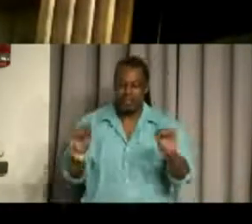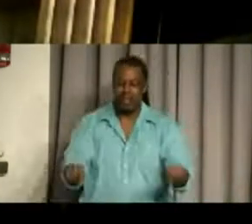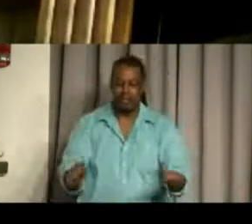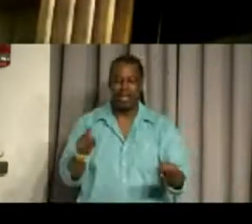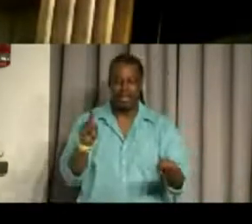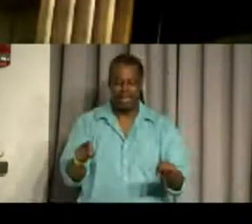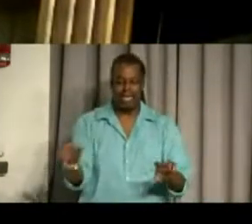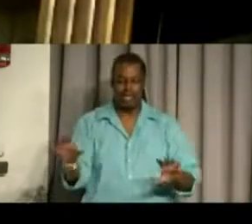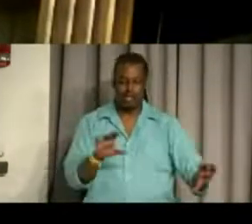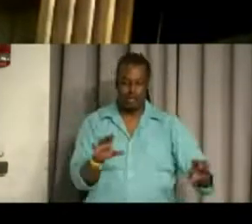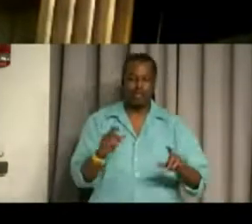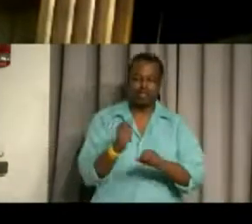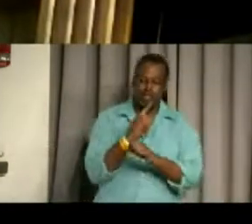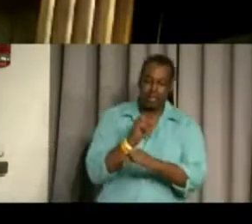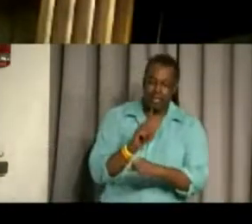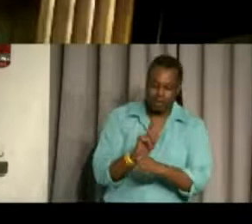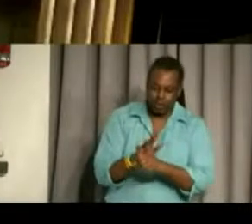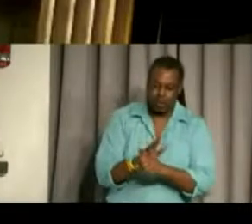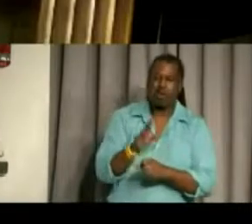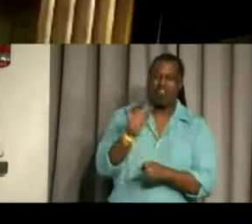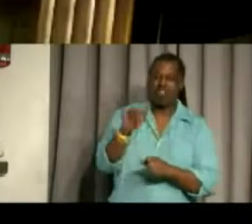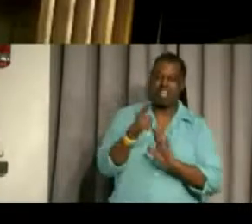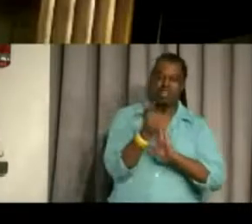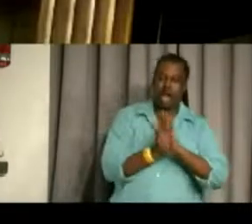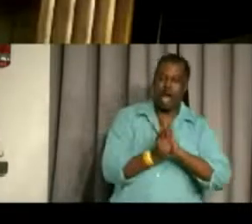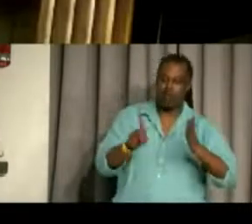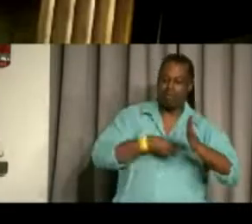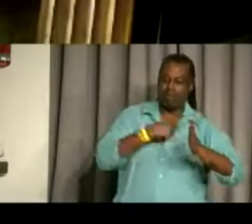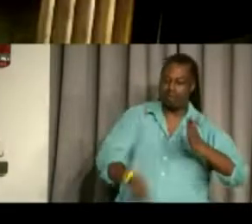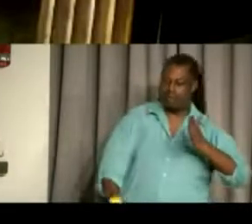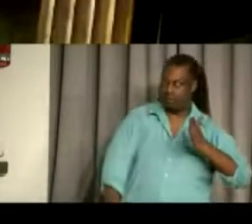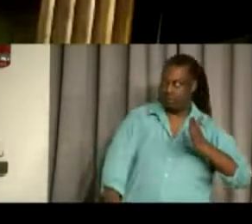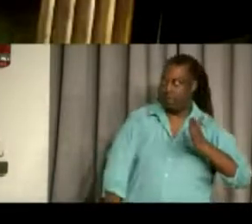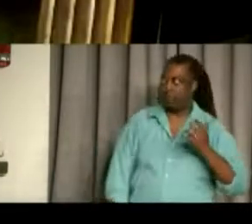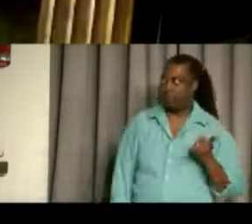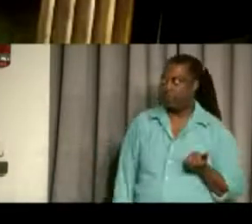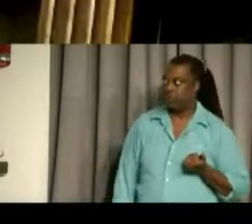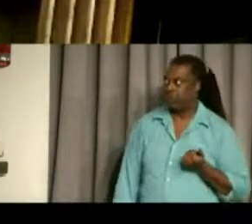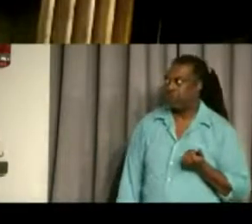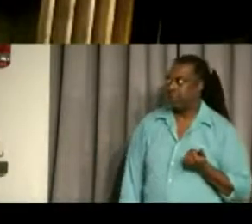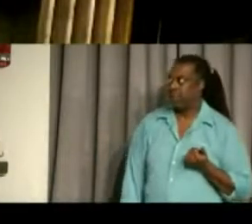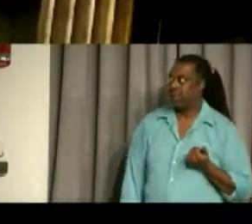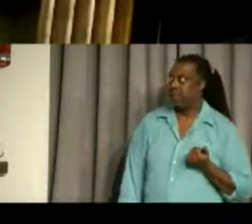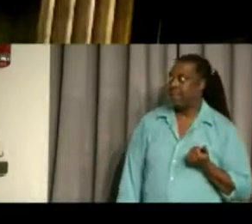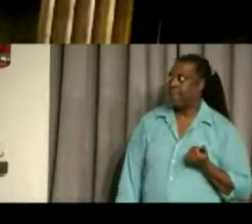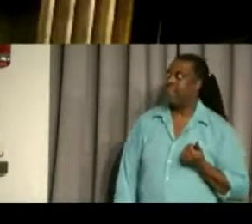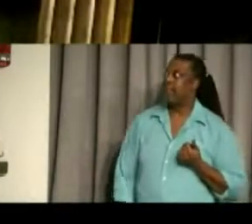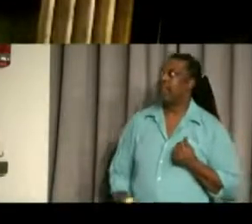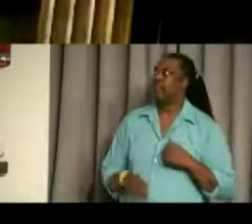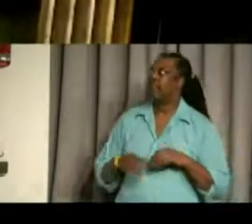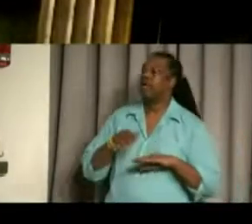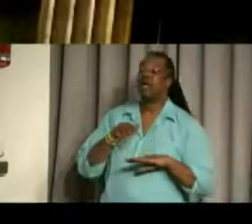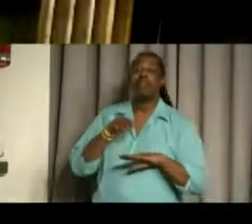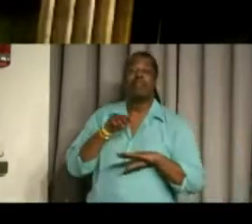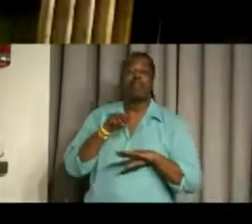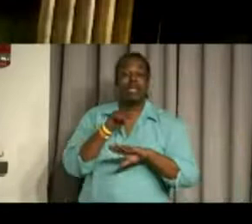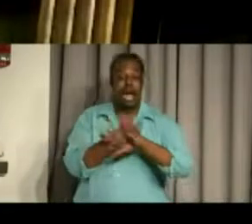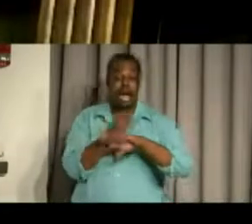needed to do in order to ensure that this law was stricken from the books. On the evening of the